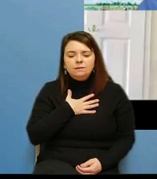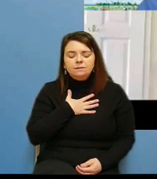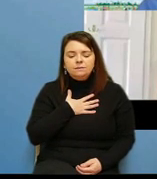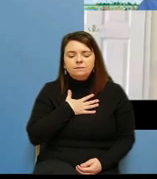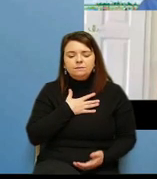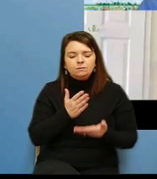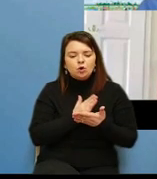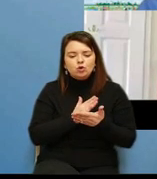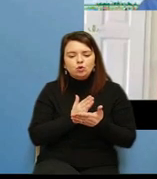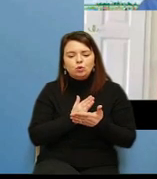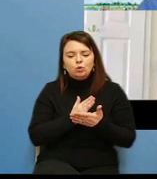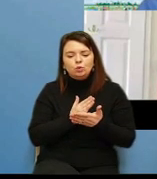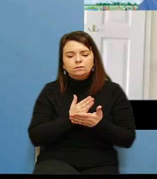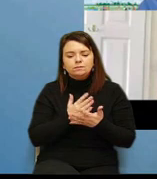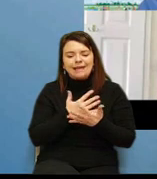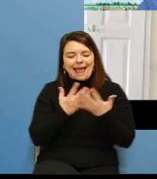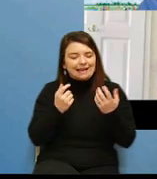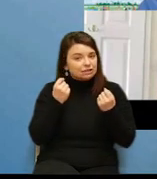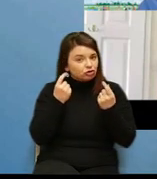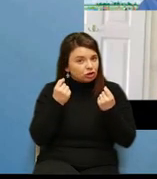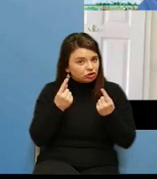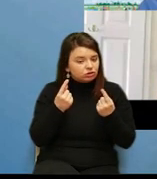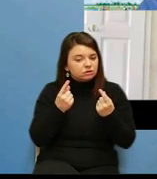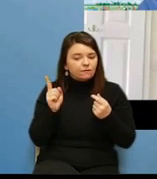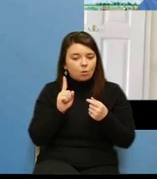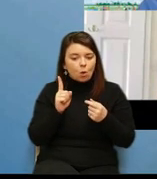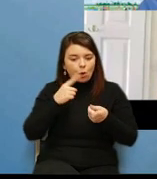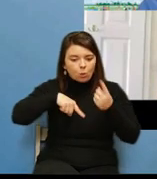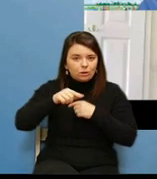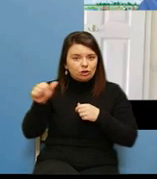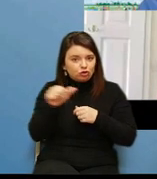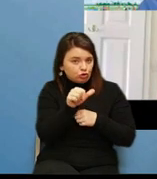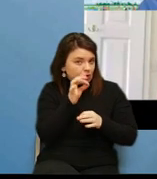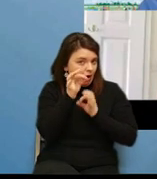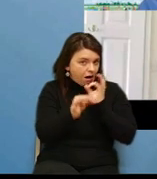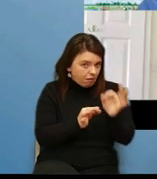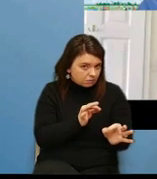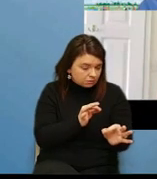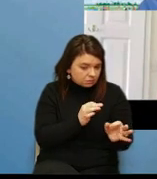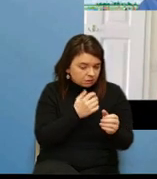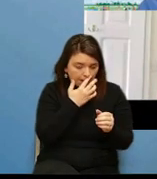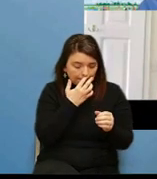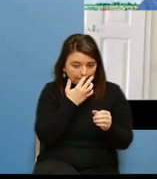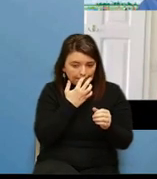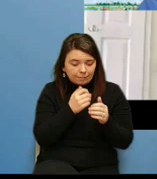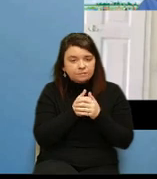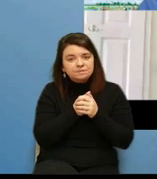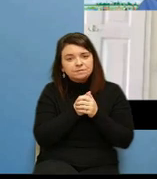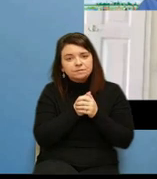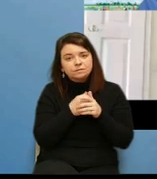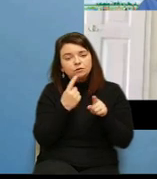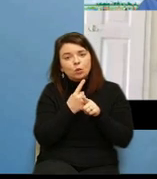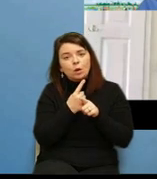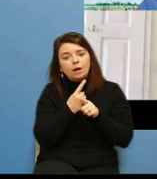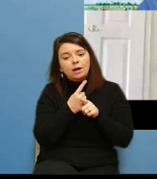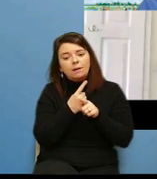Yes, I don't know how much further we can get in terms of, is there any suggestions in terms of what we should be asking in